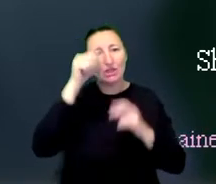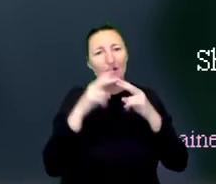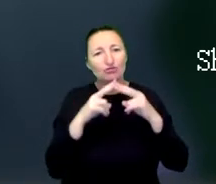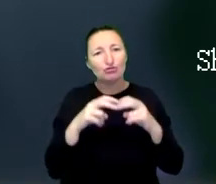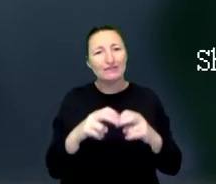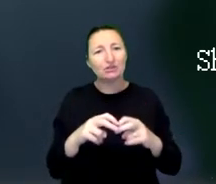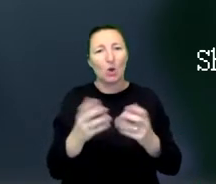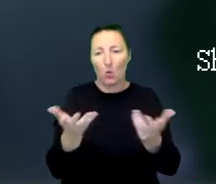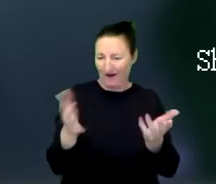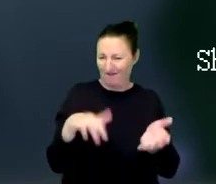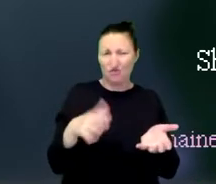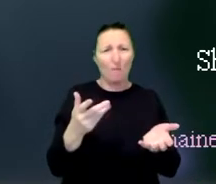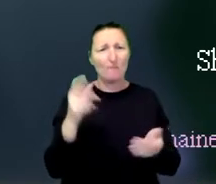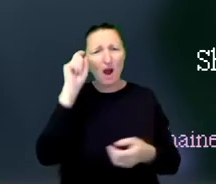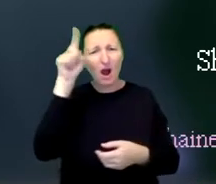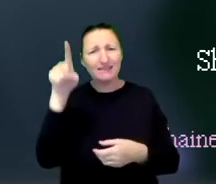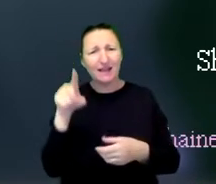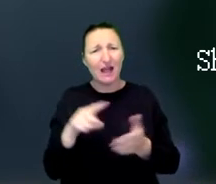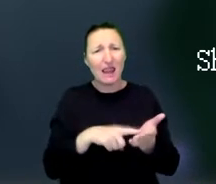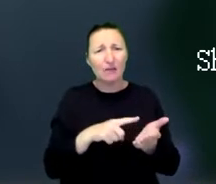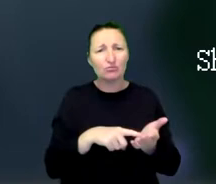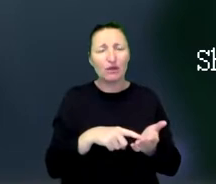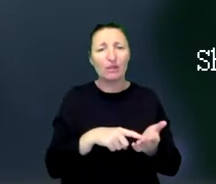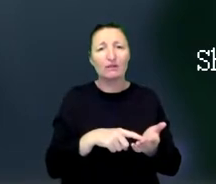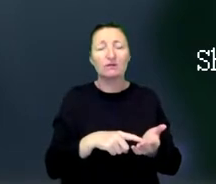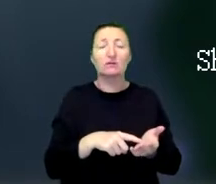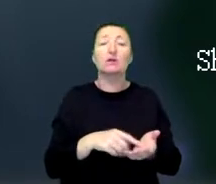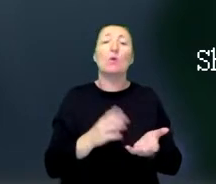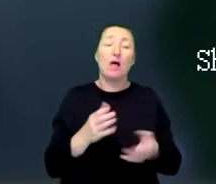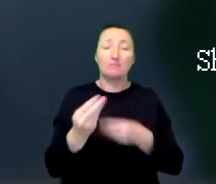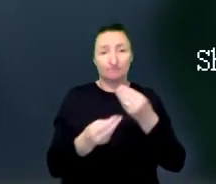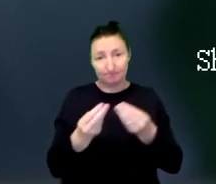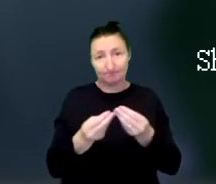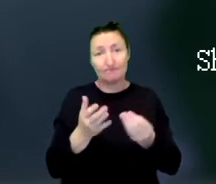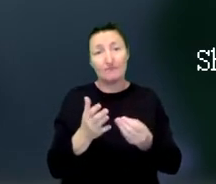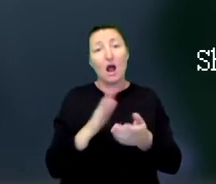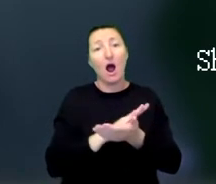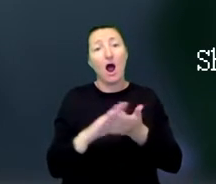At the most like basic level, Hivemind emerges out of